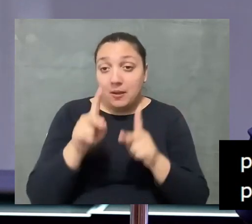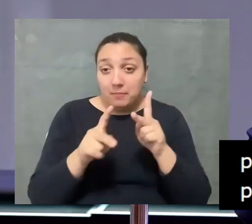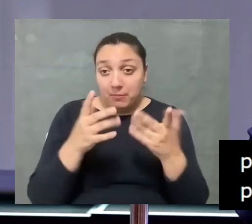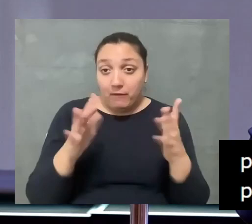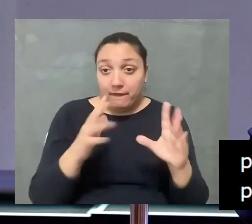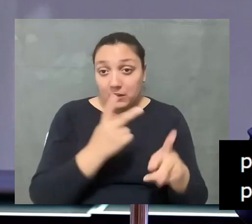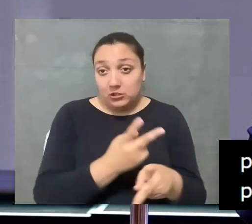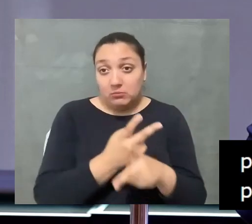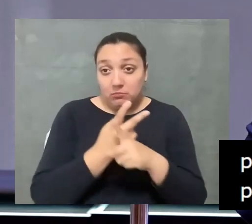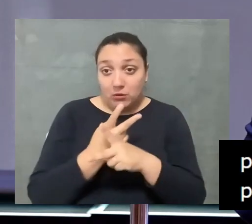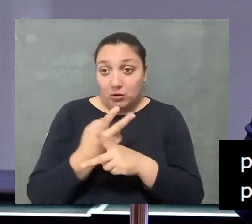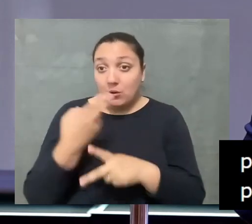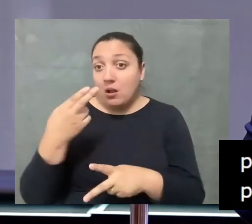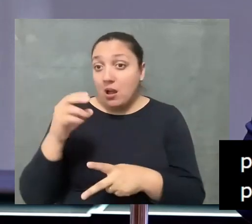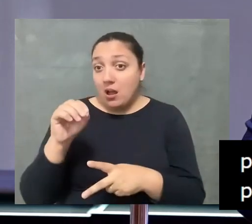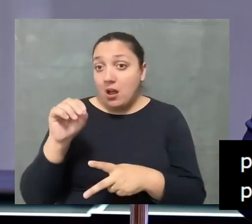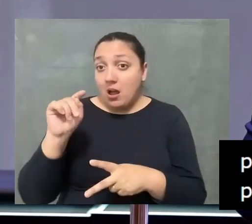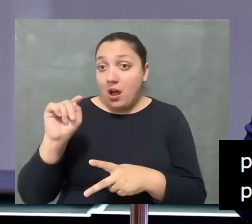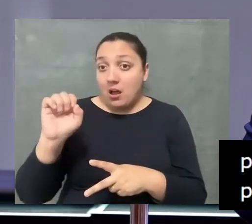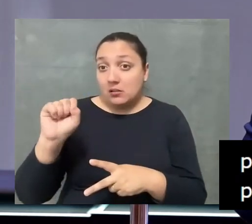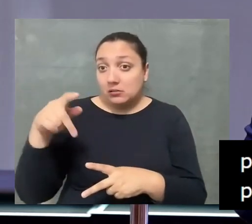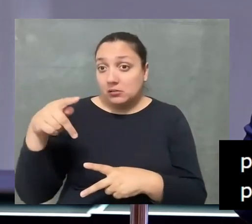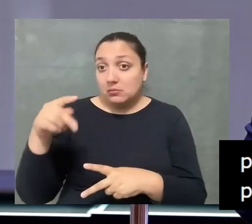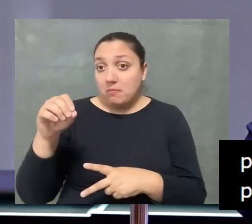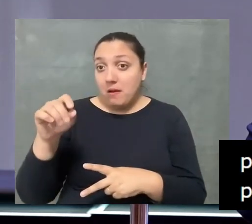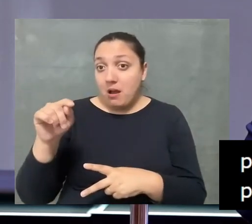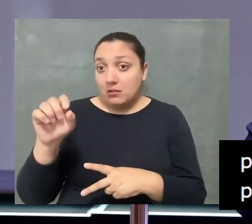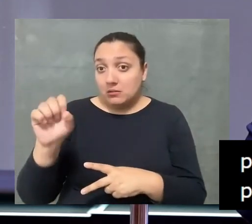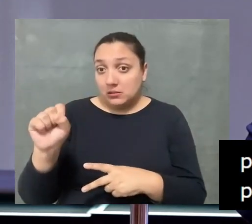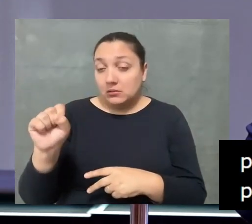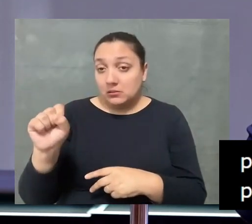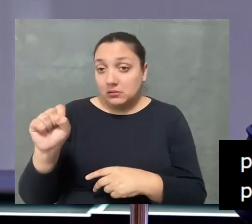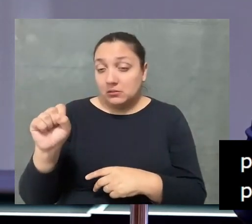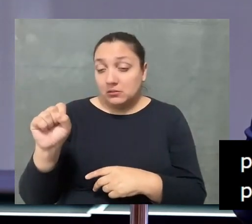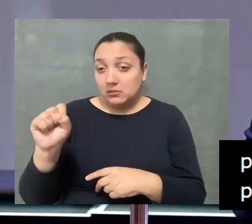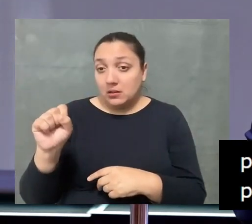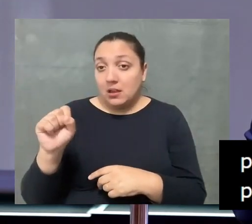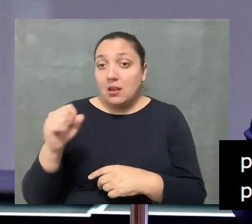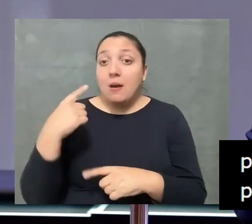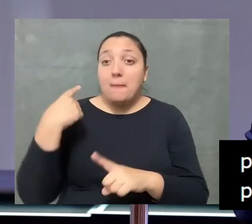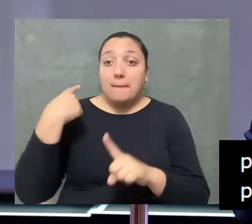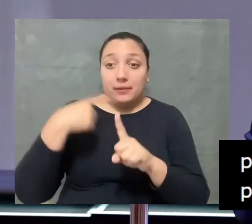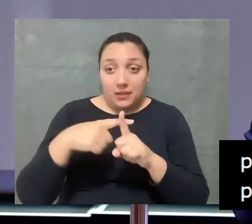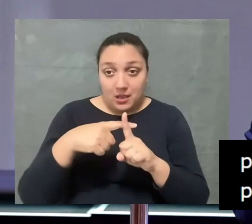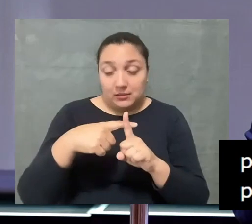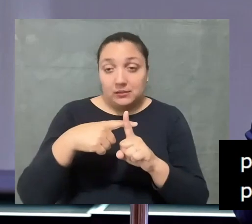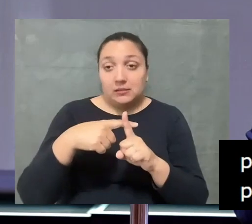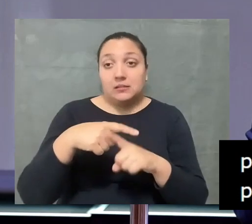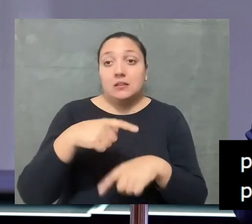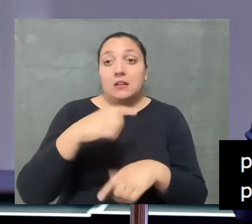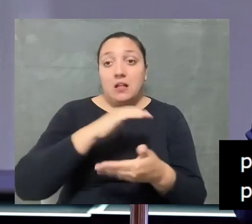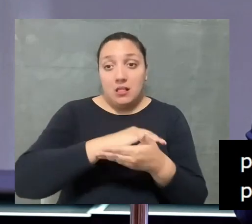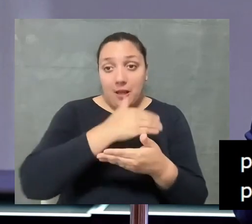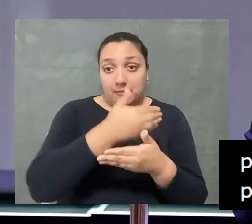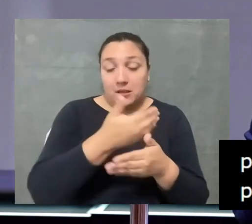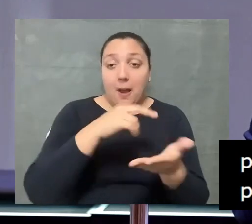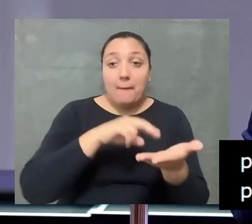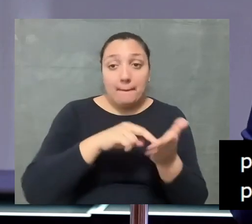renewed hotspots. And with the addition of laptops, we're going to see that number increase as